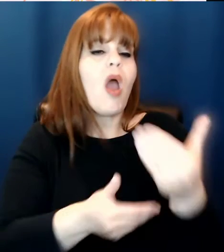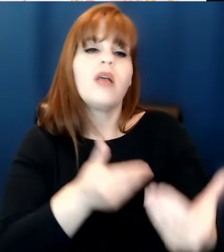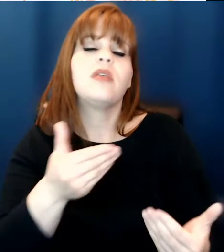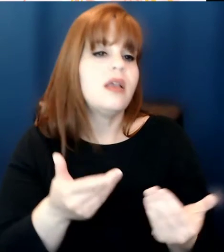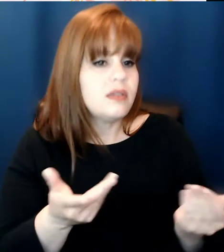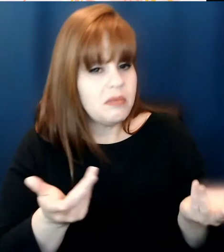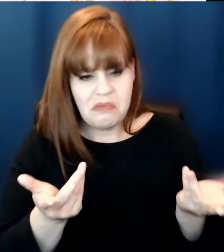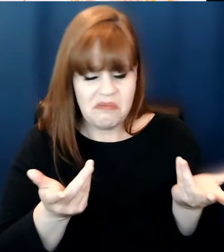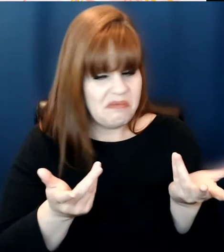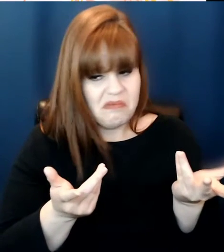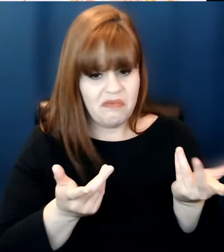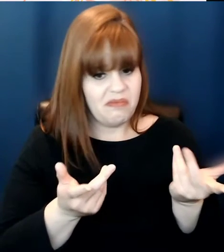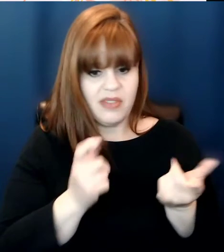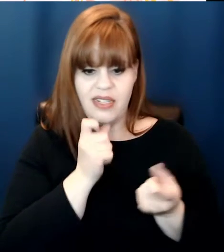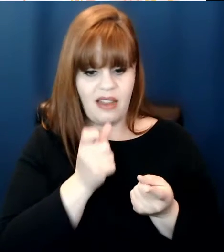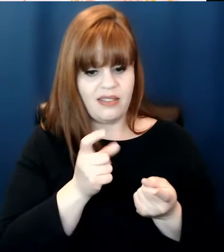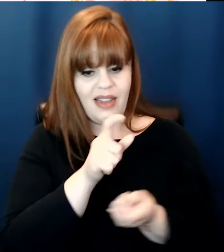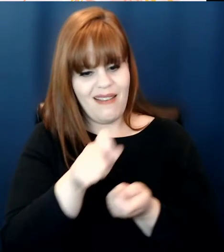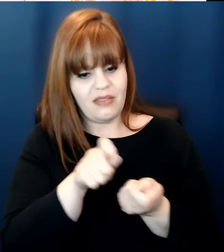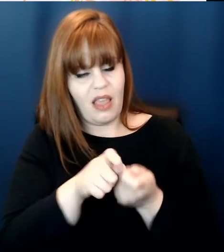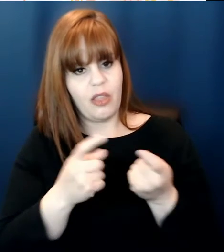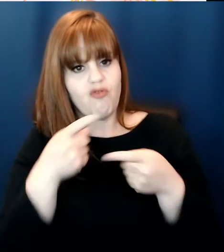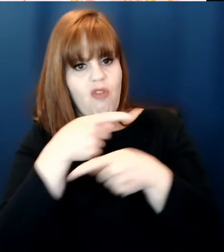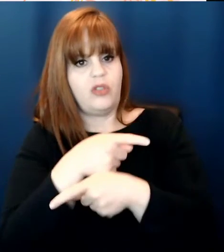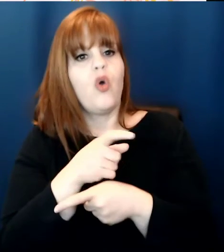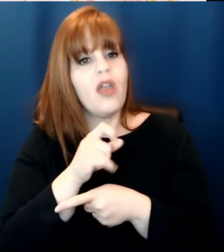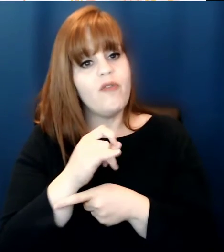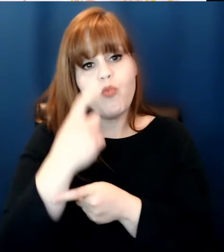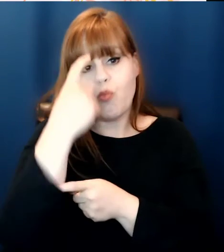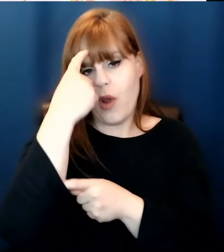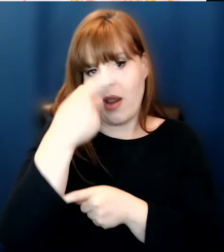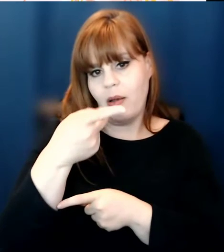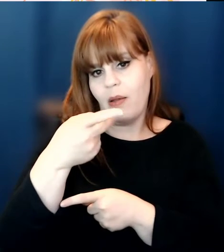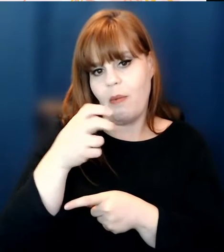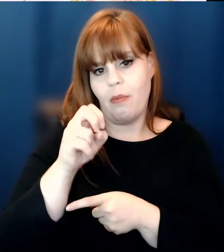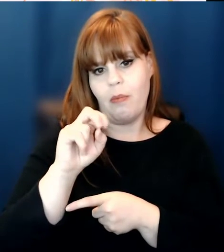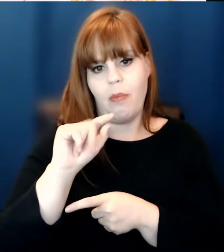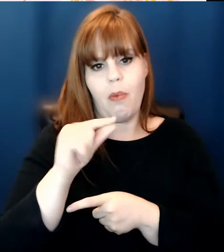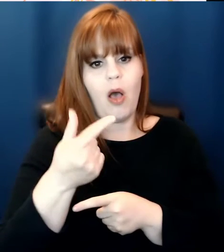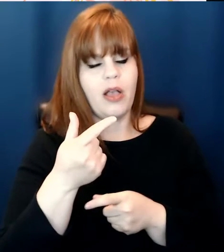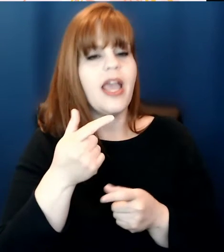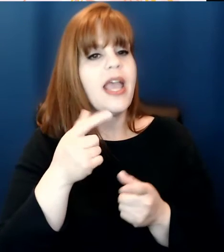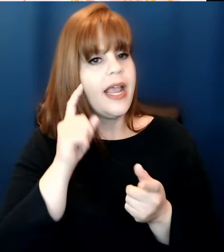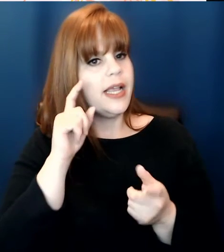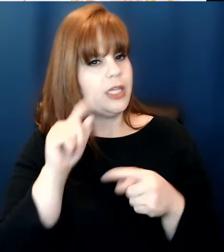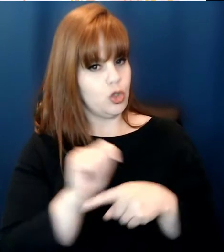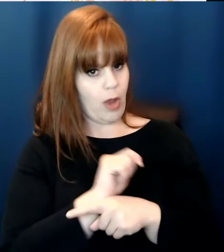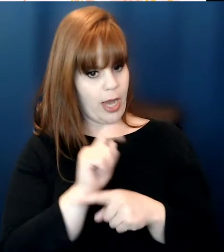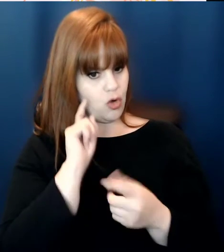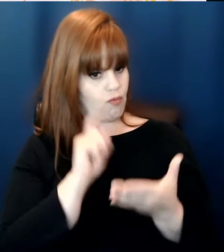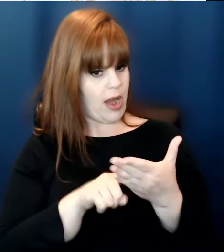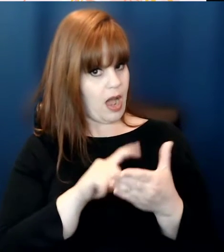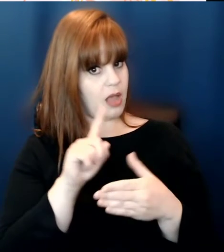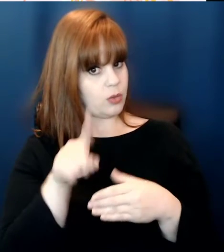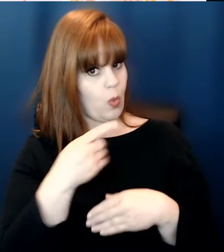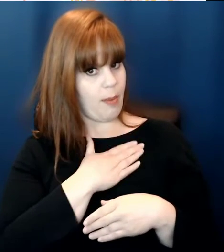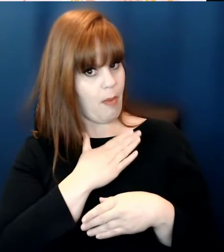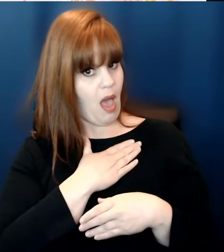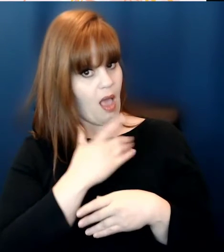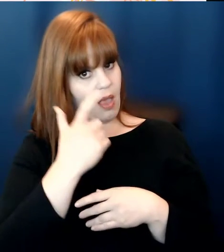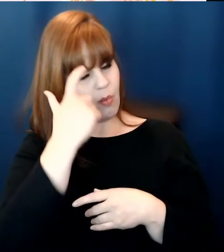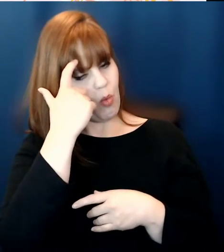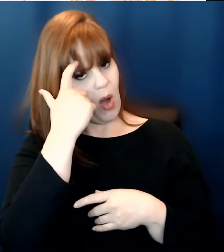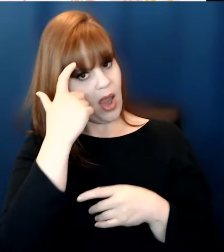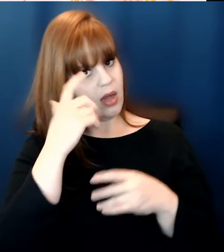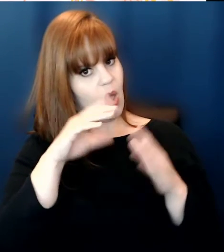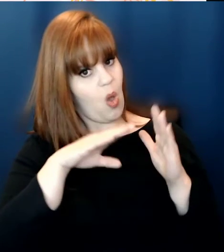doesn't exactly cross over. Where if Brain Pong is trained to recognize my brainwaves, I can't just put